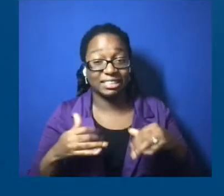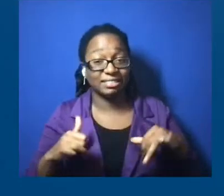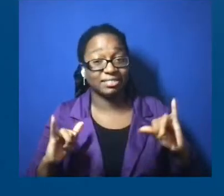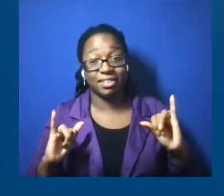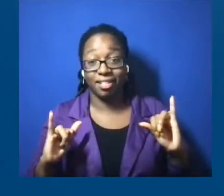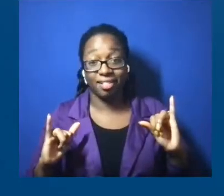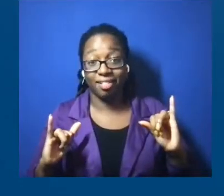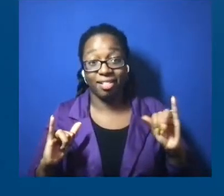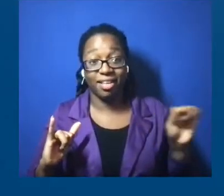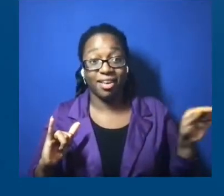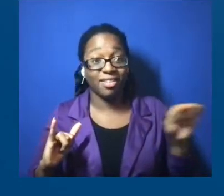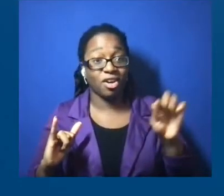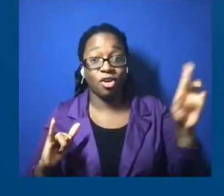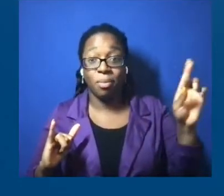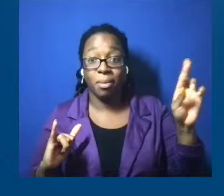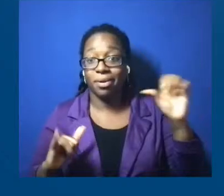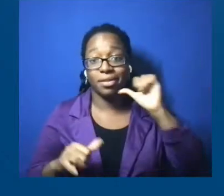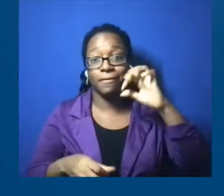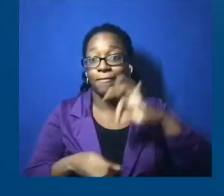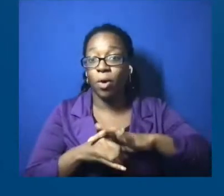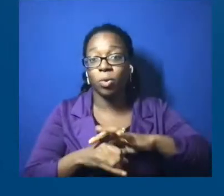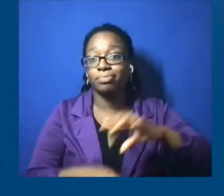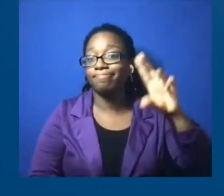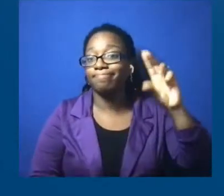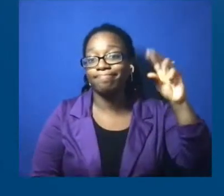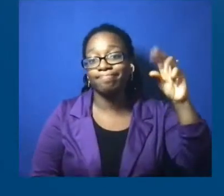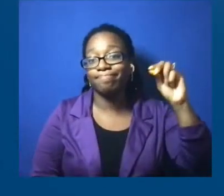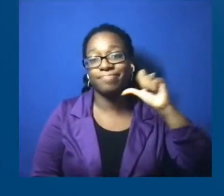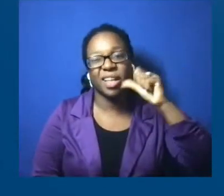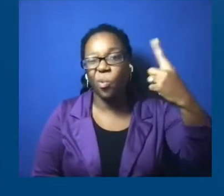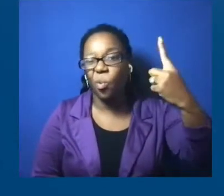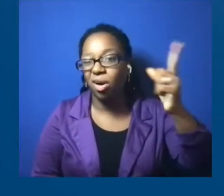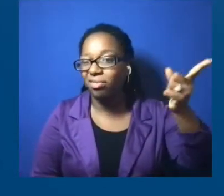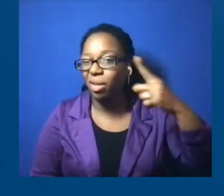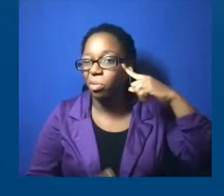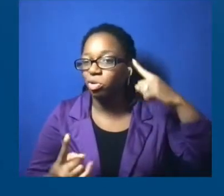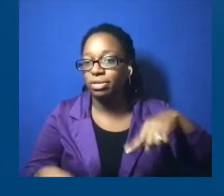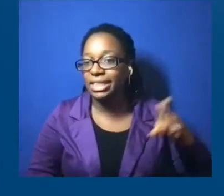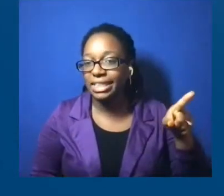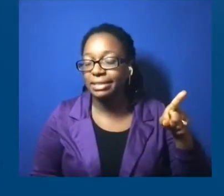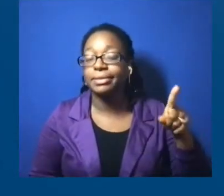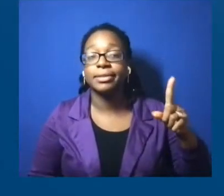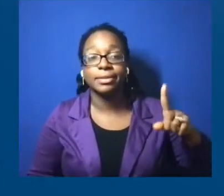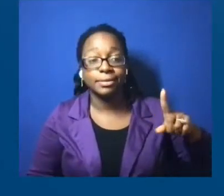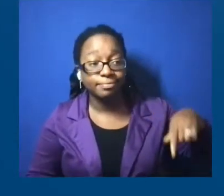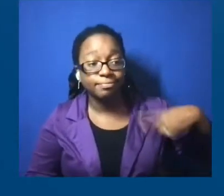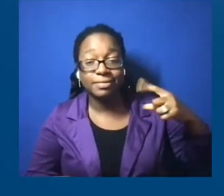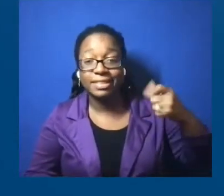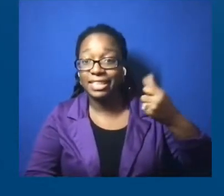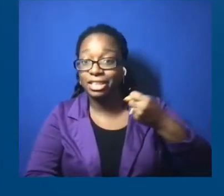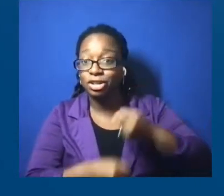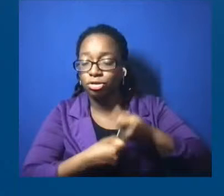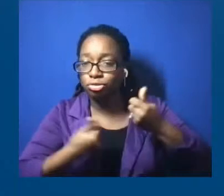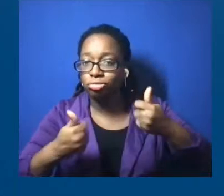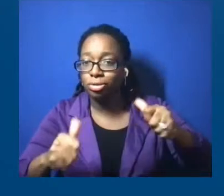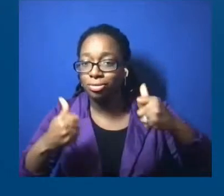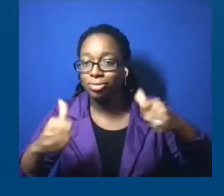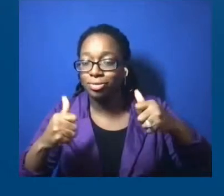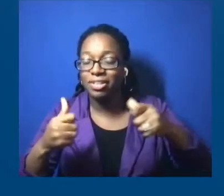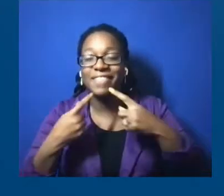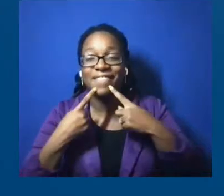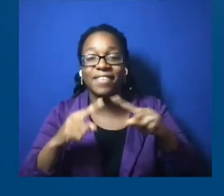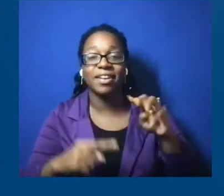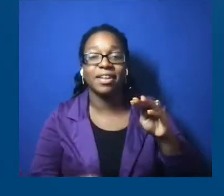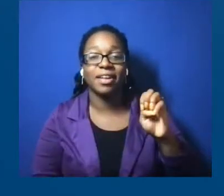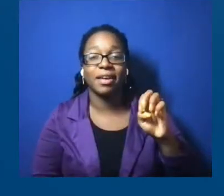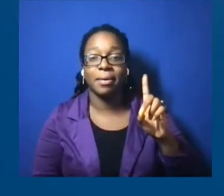solitary Republican vote. Not one. Not one. After decades of trying, we finally gave Medicare the